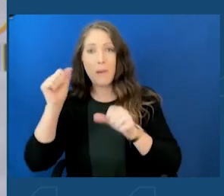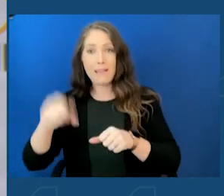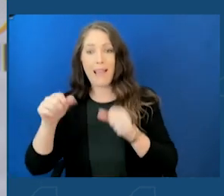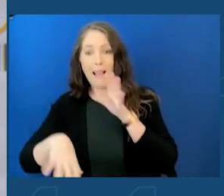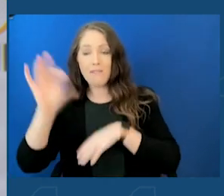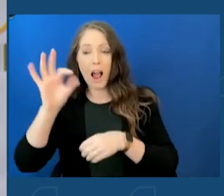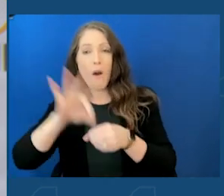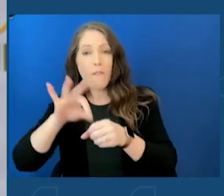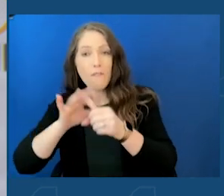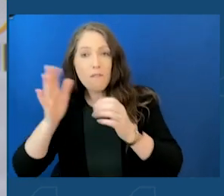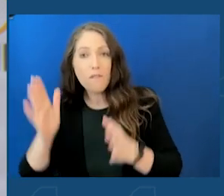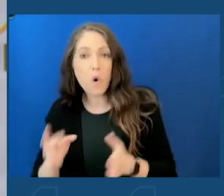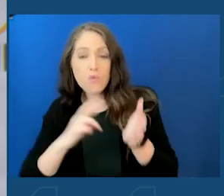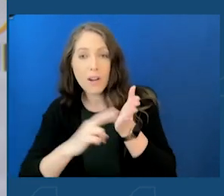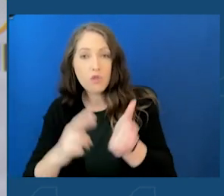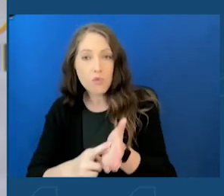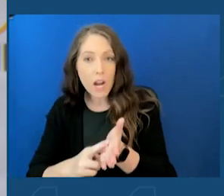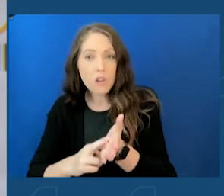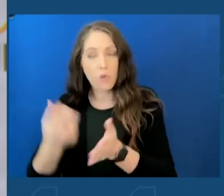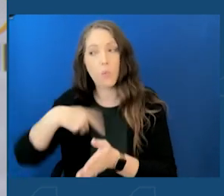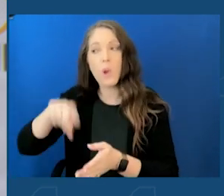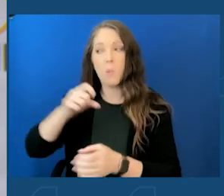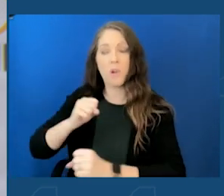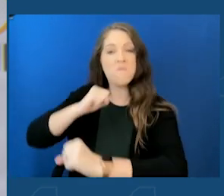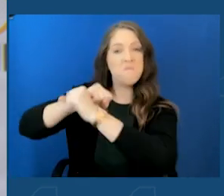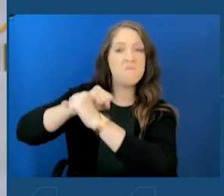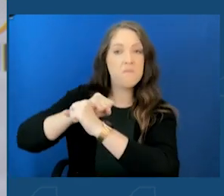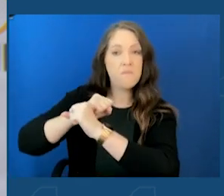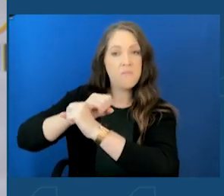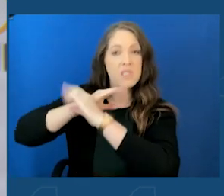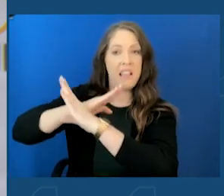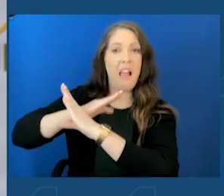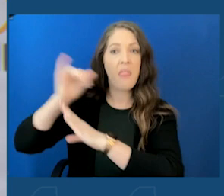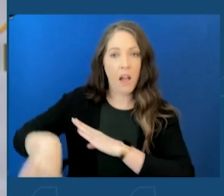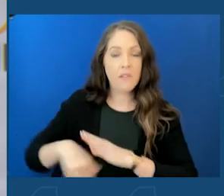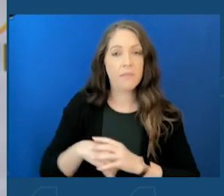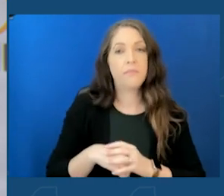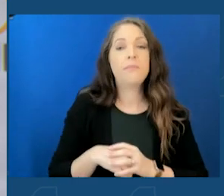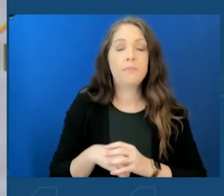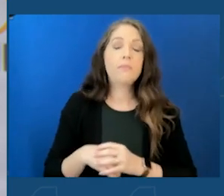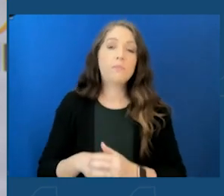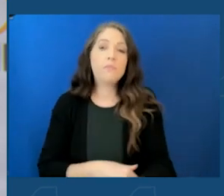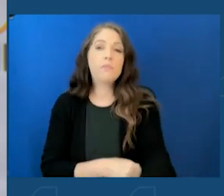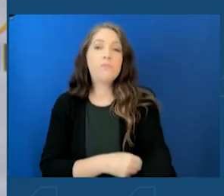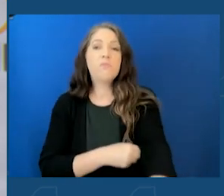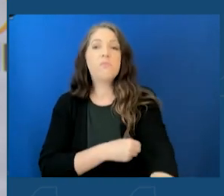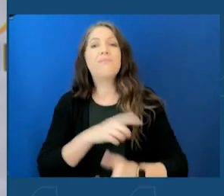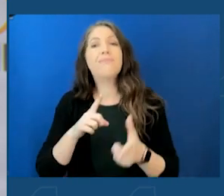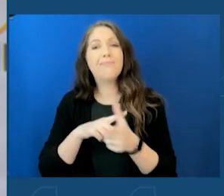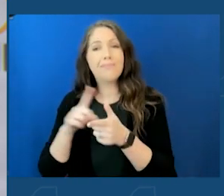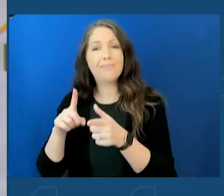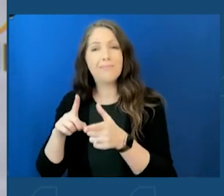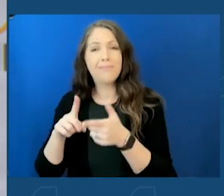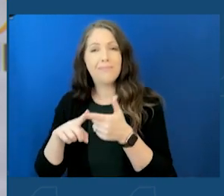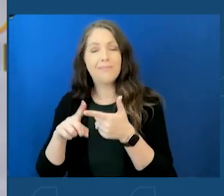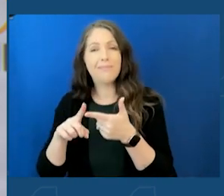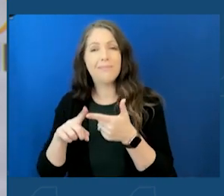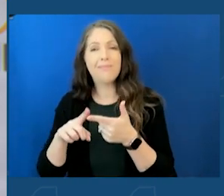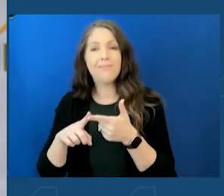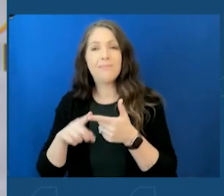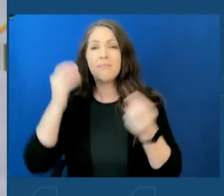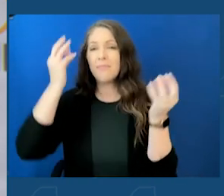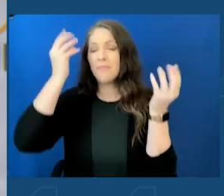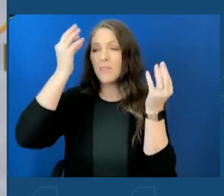well. So it should not be easy for an abuser to track down the address of any individual. Also, you think about someone who's